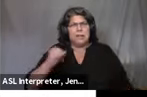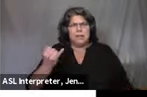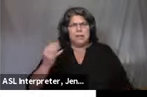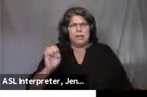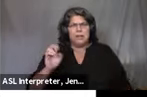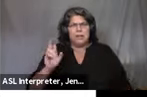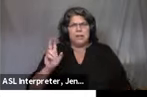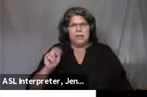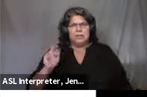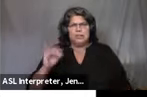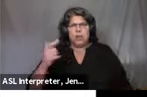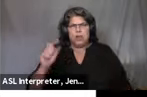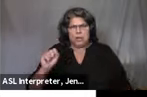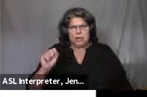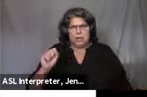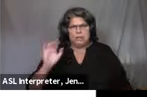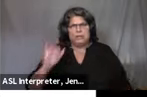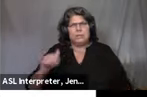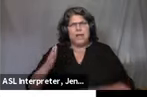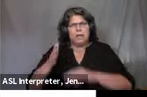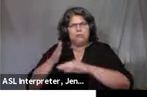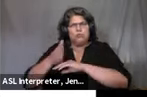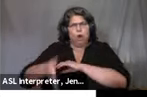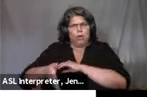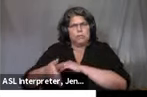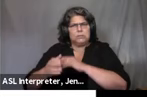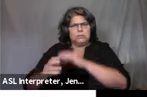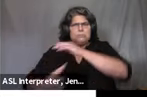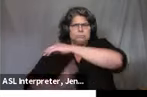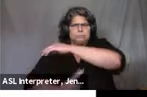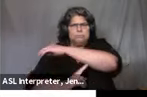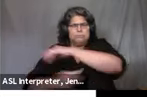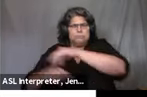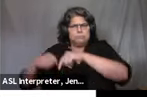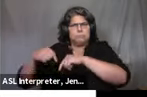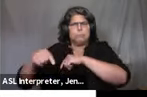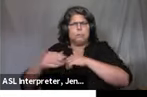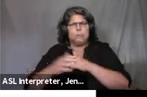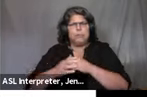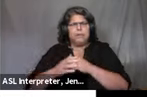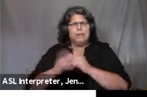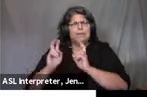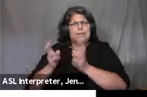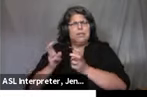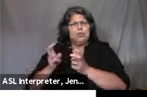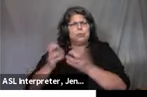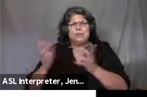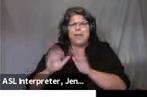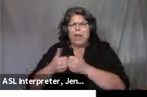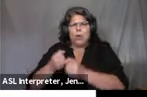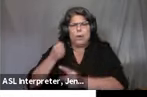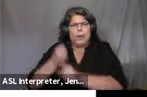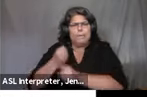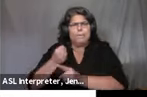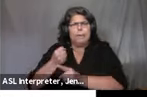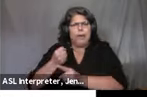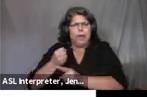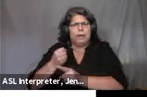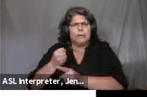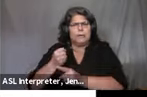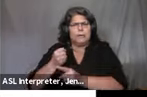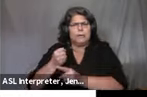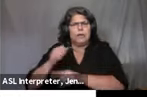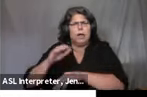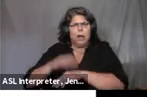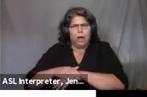in consideration. And the issue was the impacts on Jennings